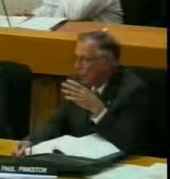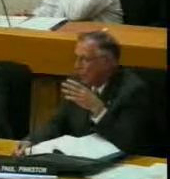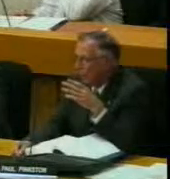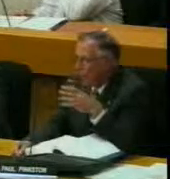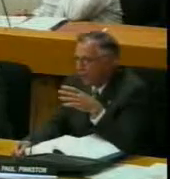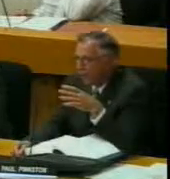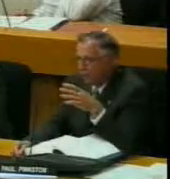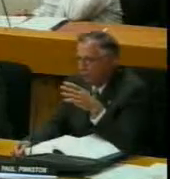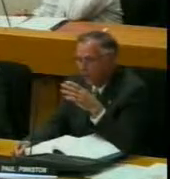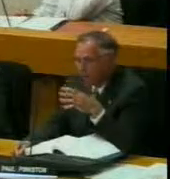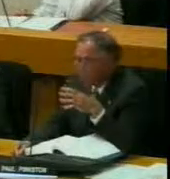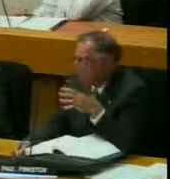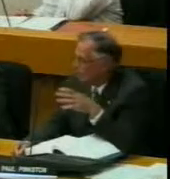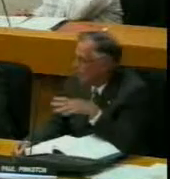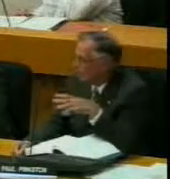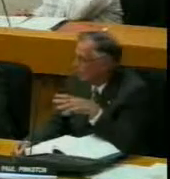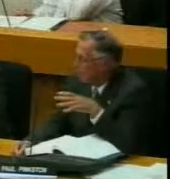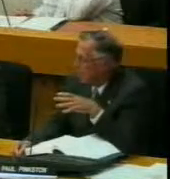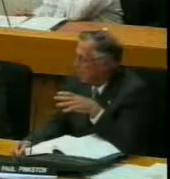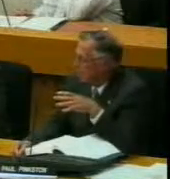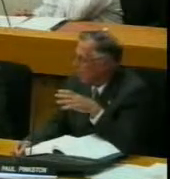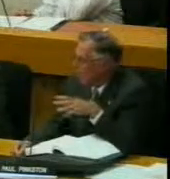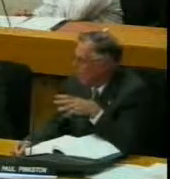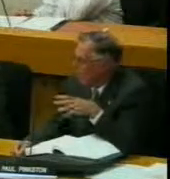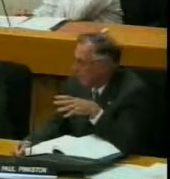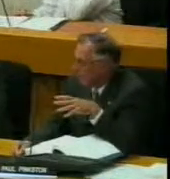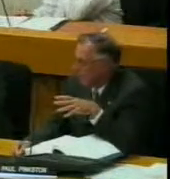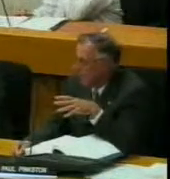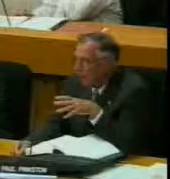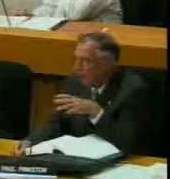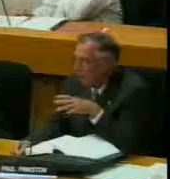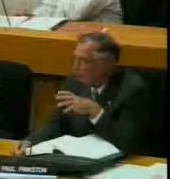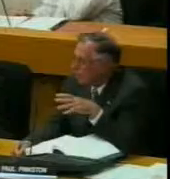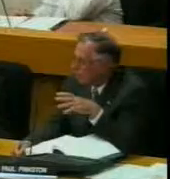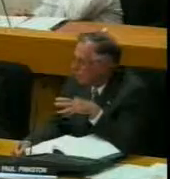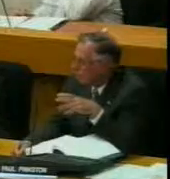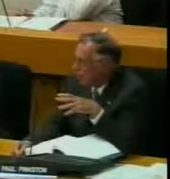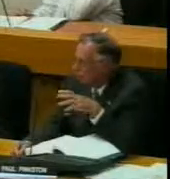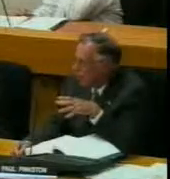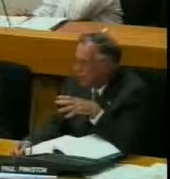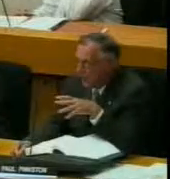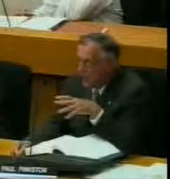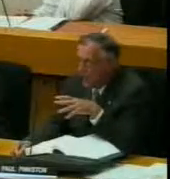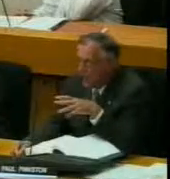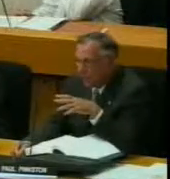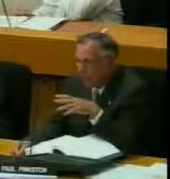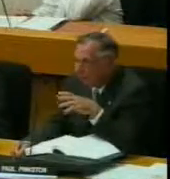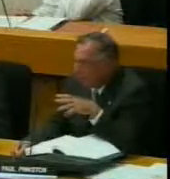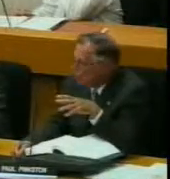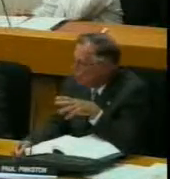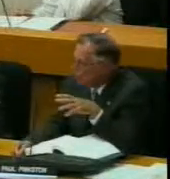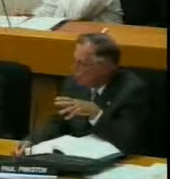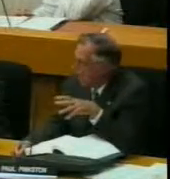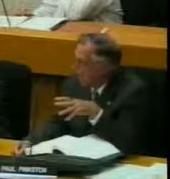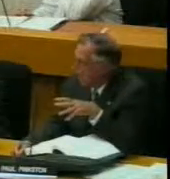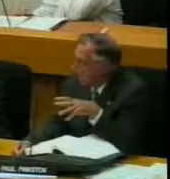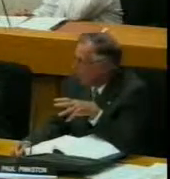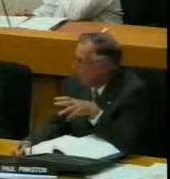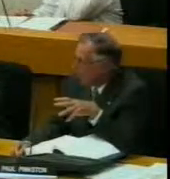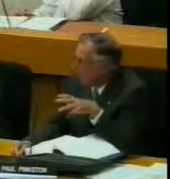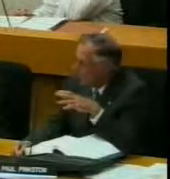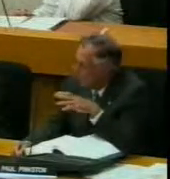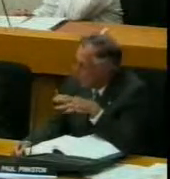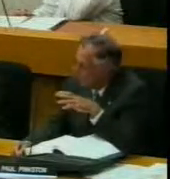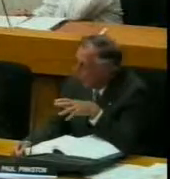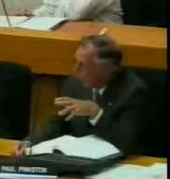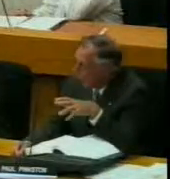Mr. Law Director? Yes, sir. Something, maybe that's not what we need, I'm not a lawyer, but we need something to protect the